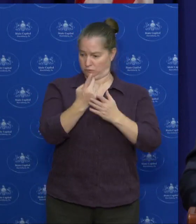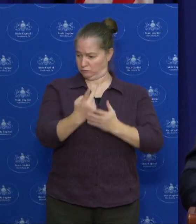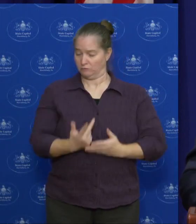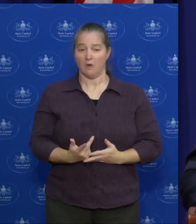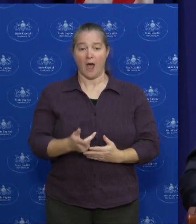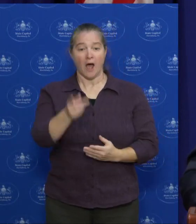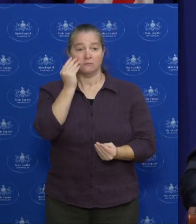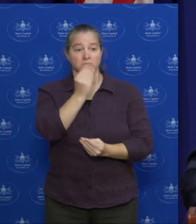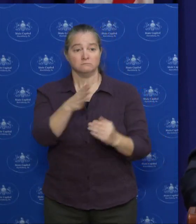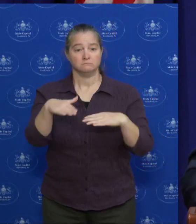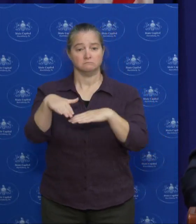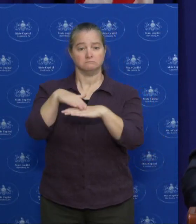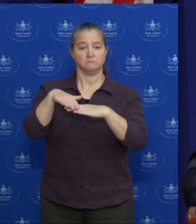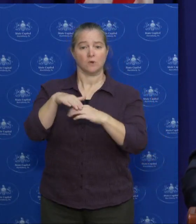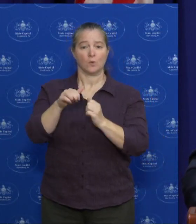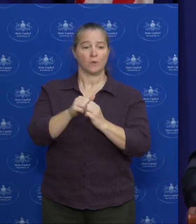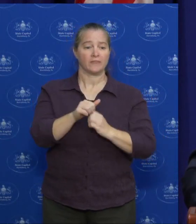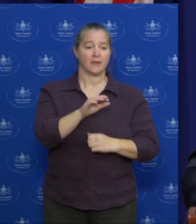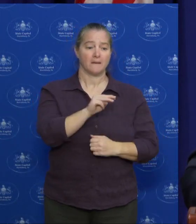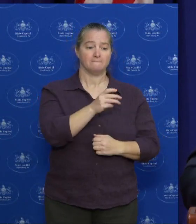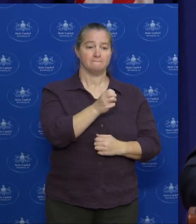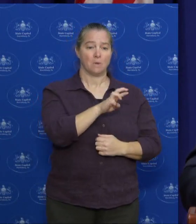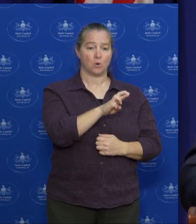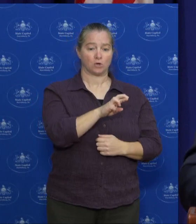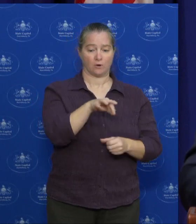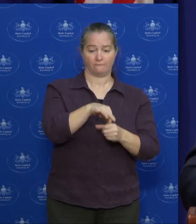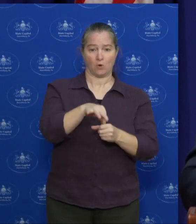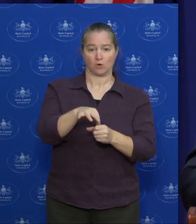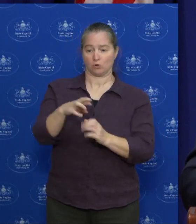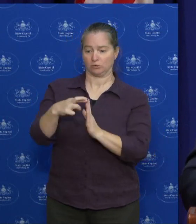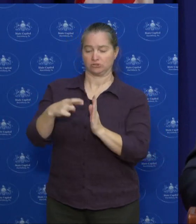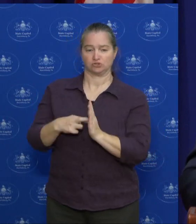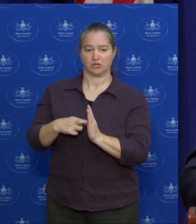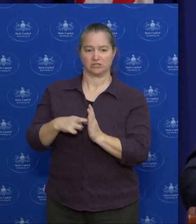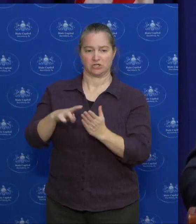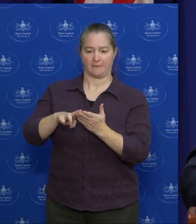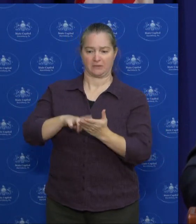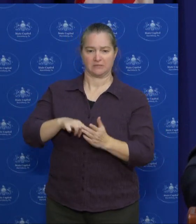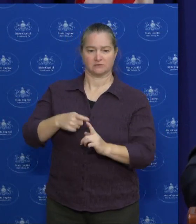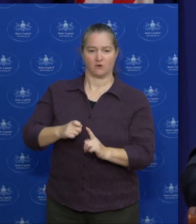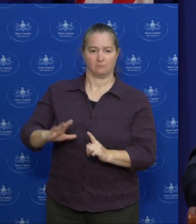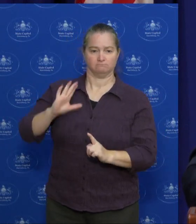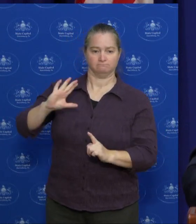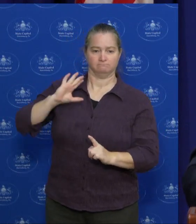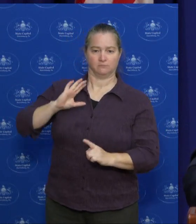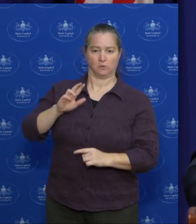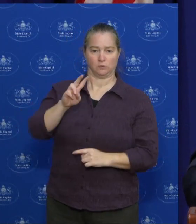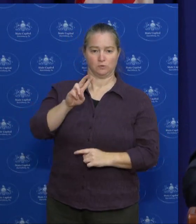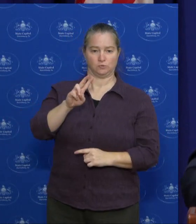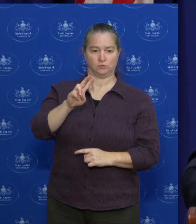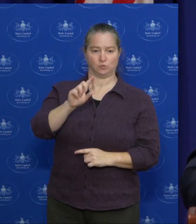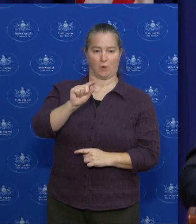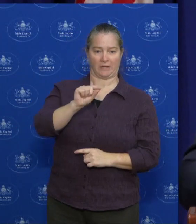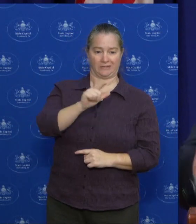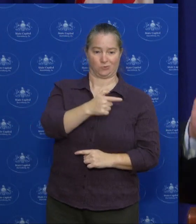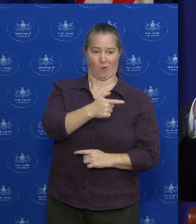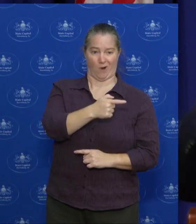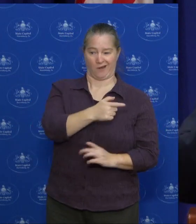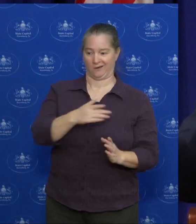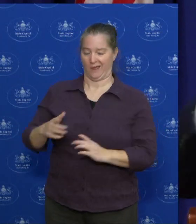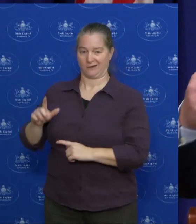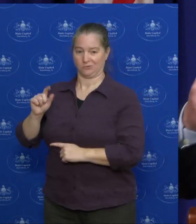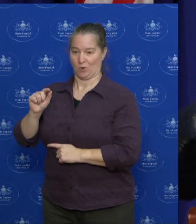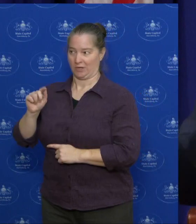comparison with motor voter registration applications from the same period in 2021, which was